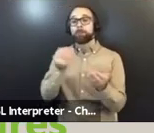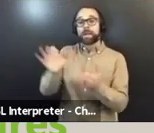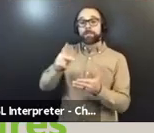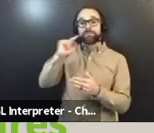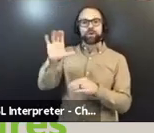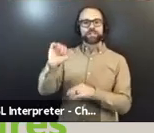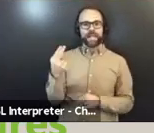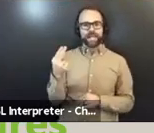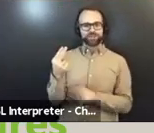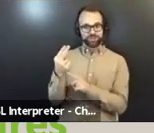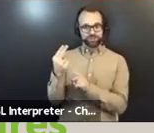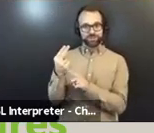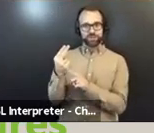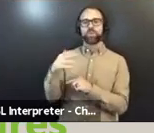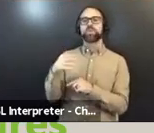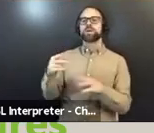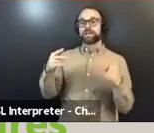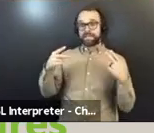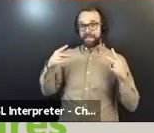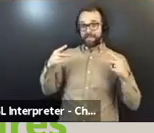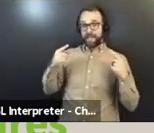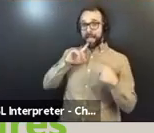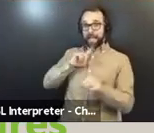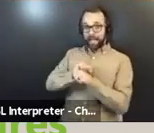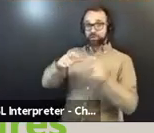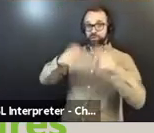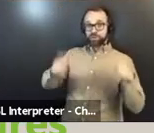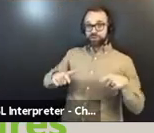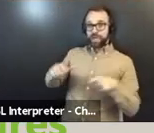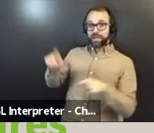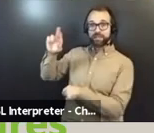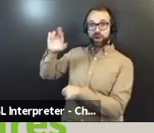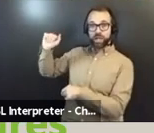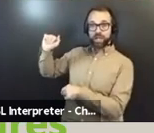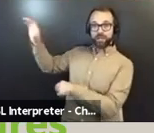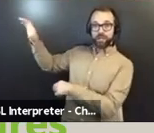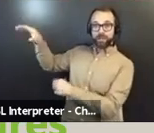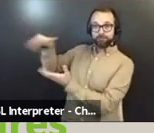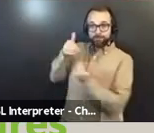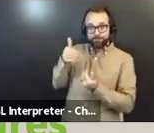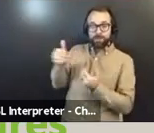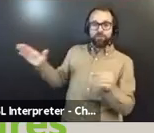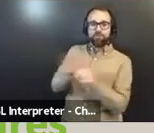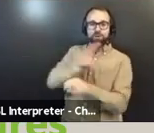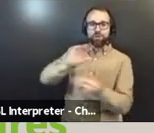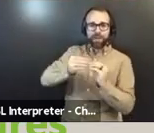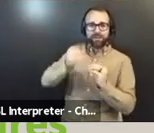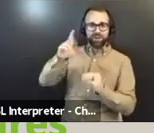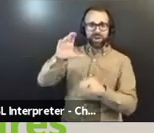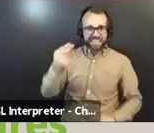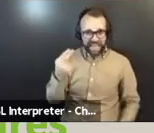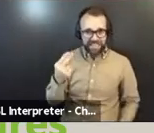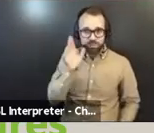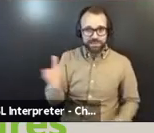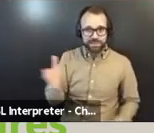So you're actually getting a physical check back from the CRA. As long as you don't owe taxes, they don't cut it off. The full amount comes back in cash. So this